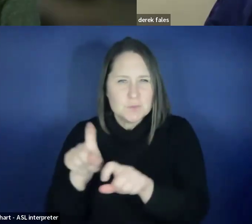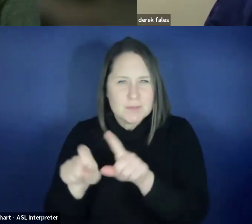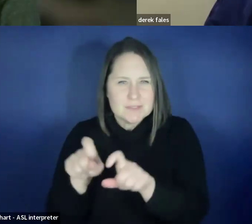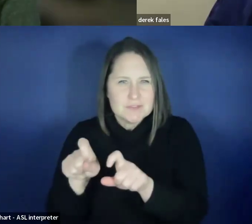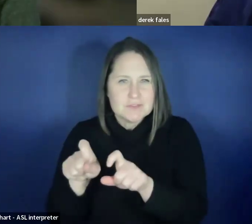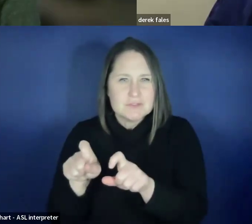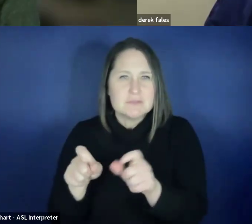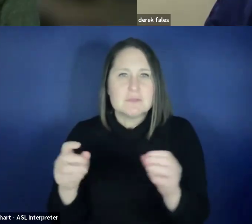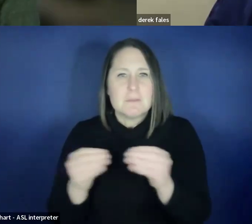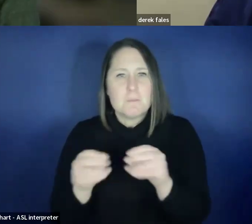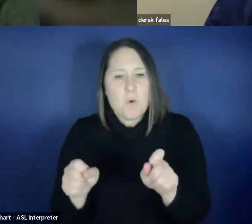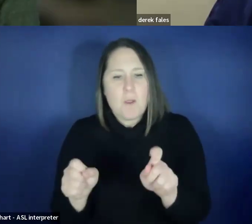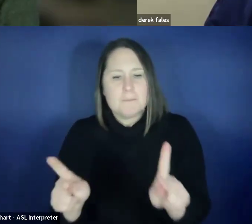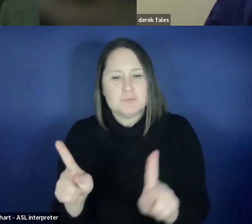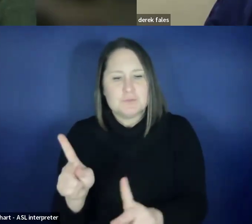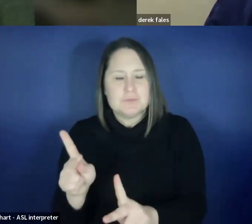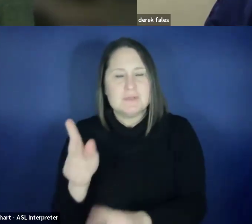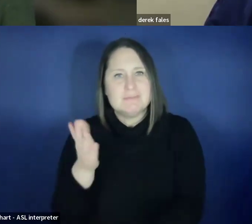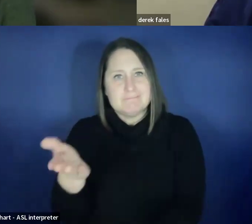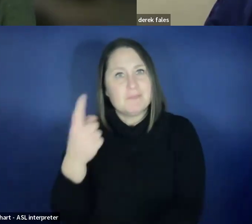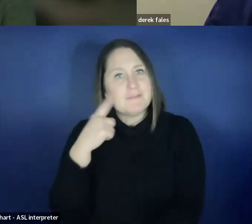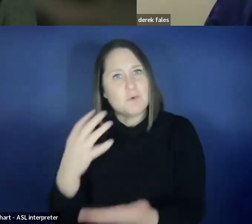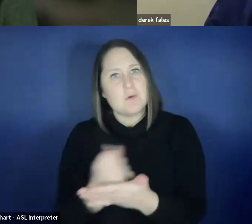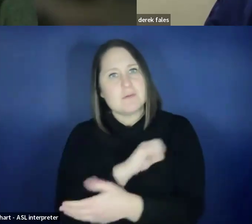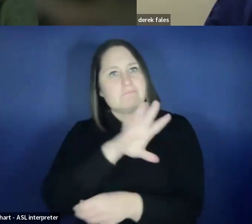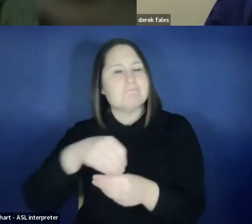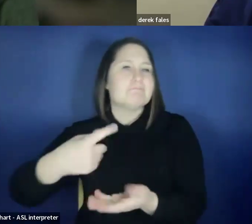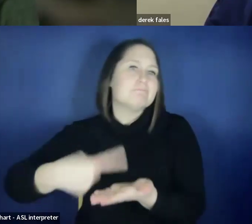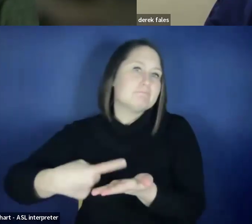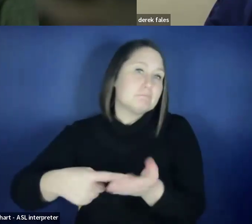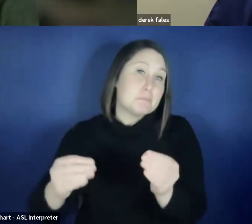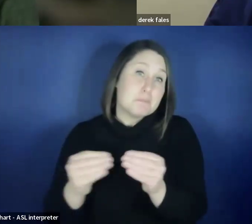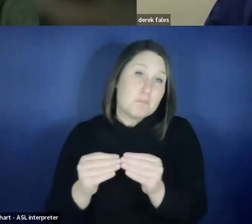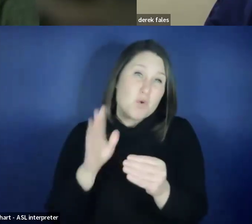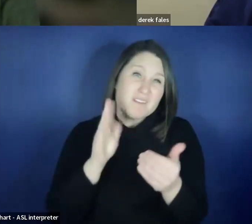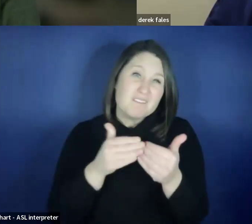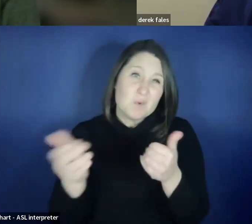and lots more opportunities will be out there for you to engage with us on this over the